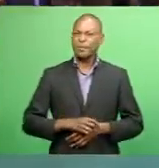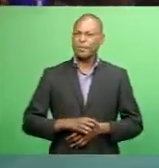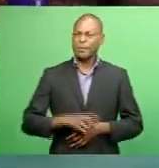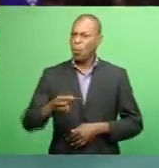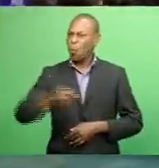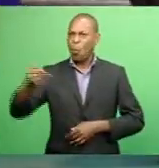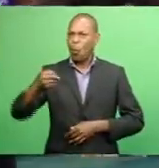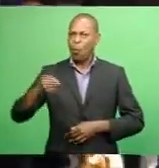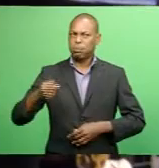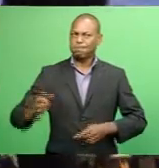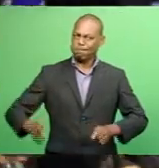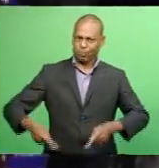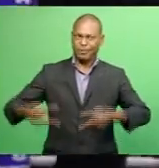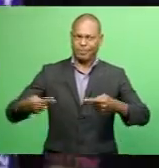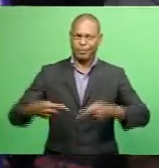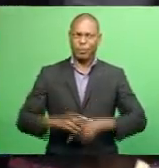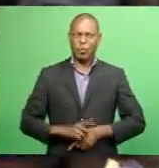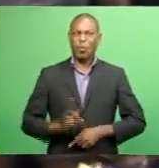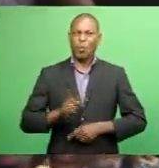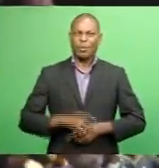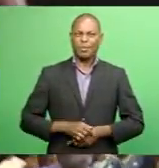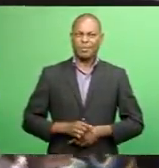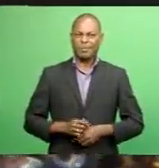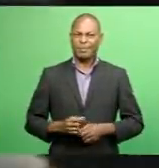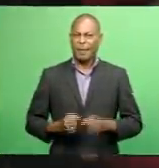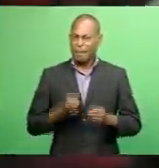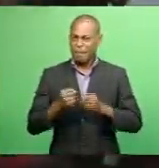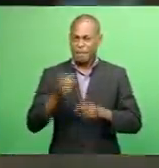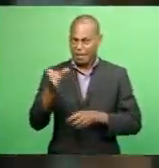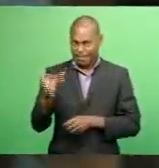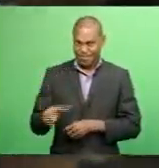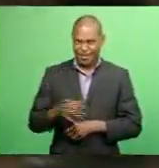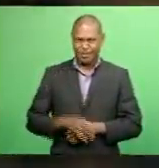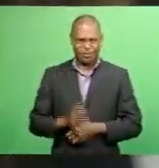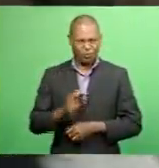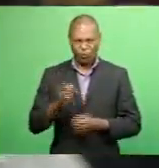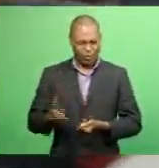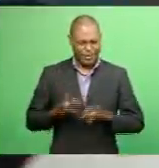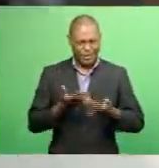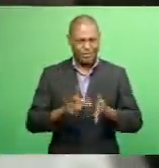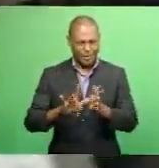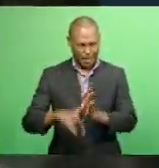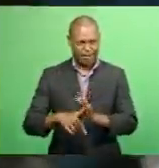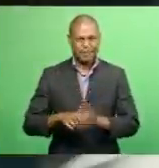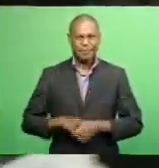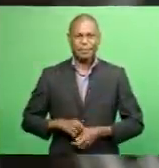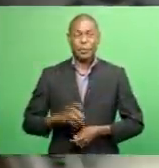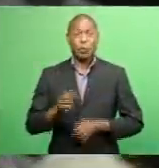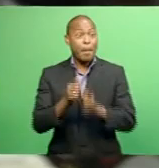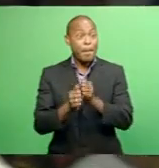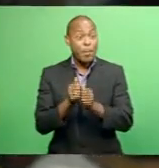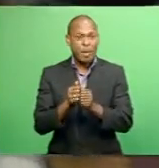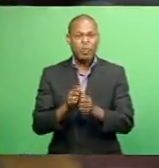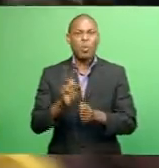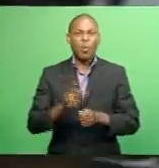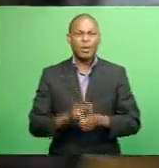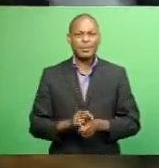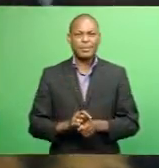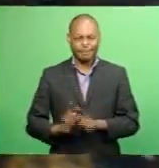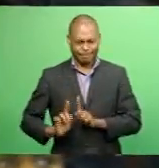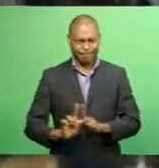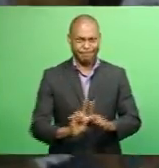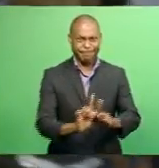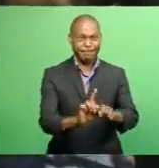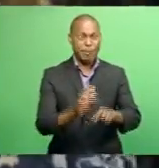their boxer wasn't given a standing count. Nathan's older brother, Sebastian Singh, had to be escorted out by police after he